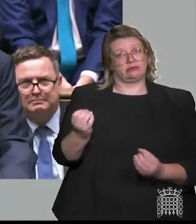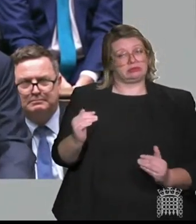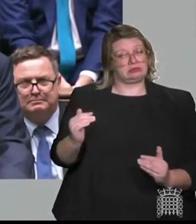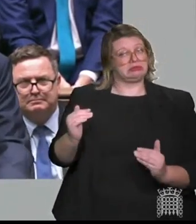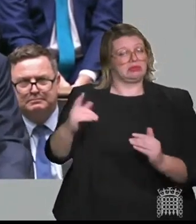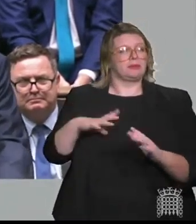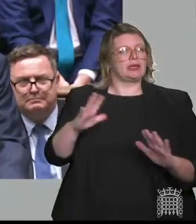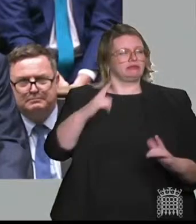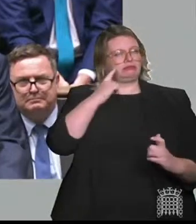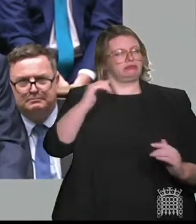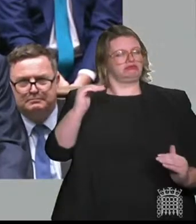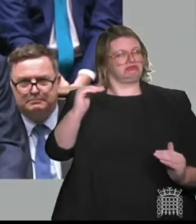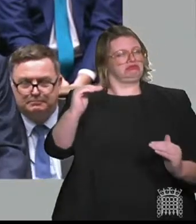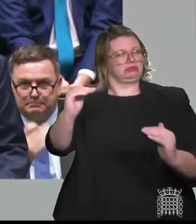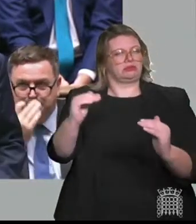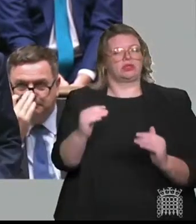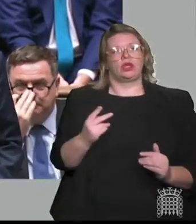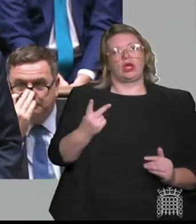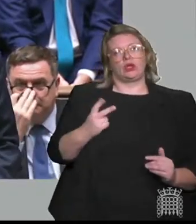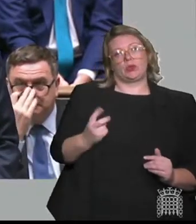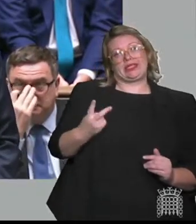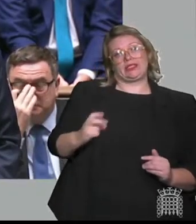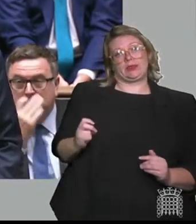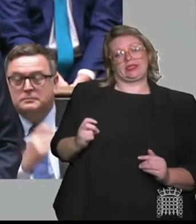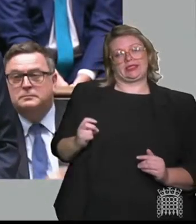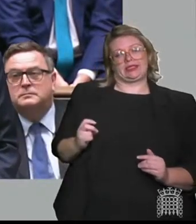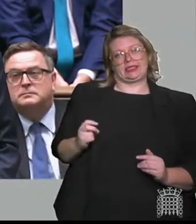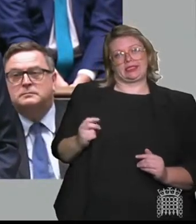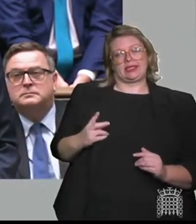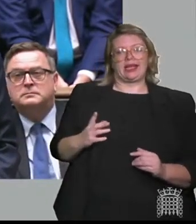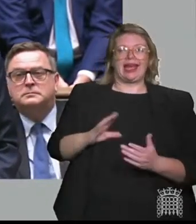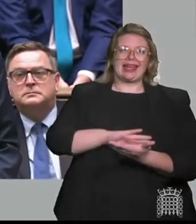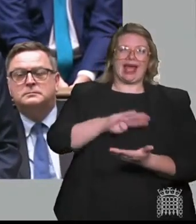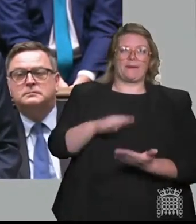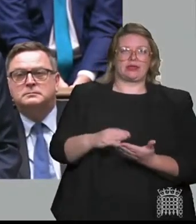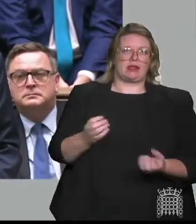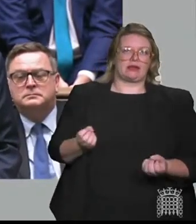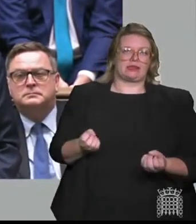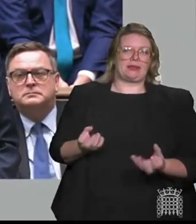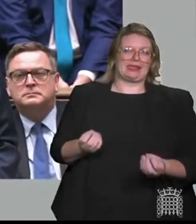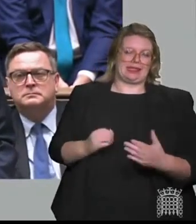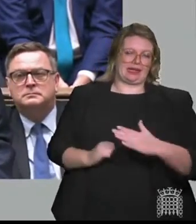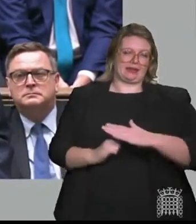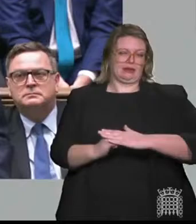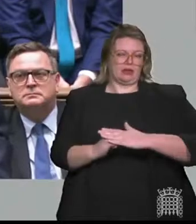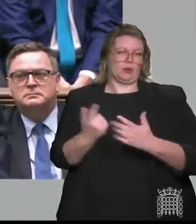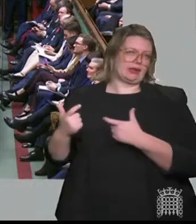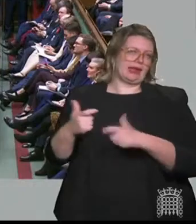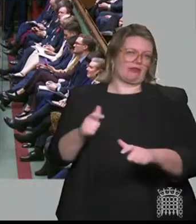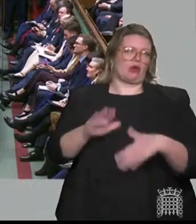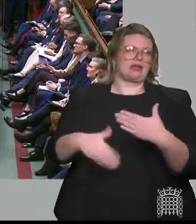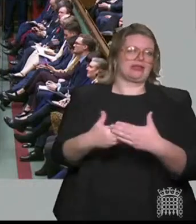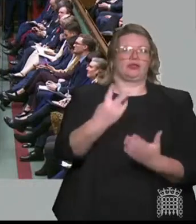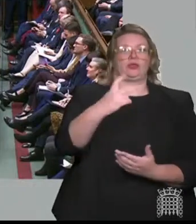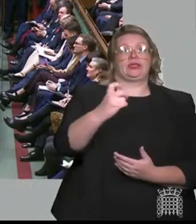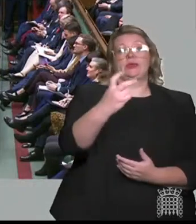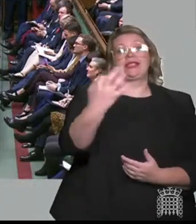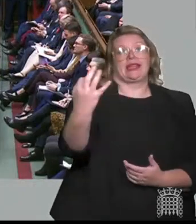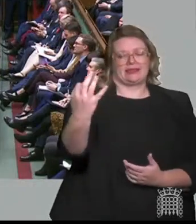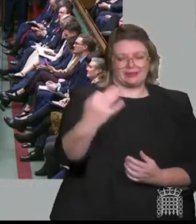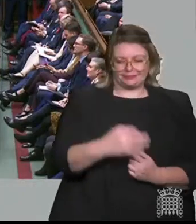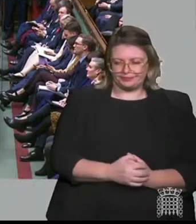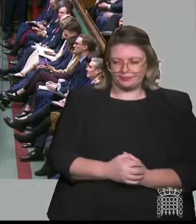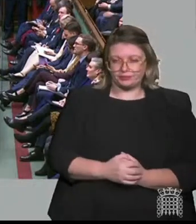record 2020 increase in capital spending in cash terms until the end of the forecast. Within this, we will meet